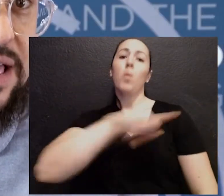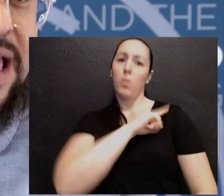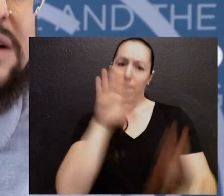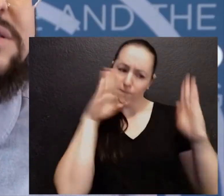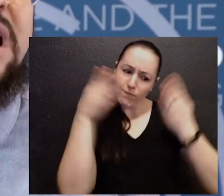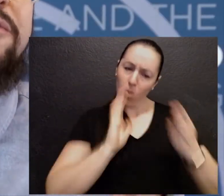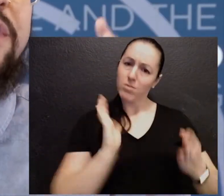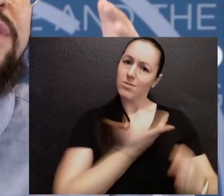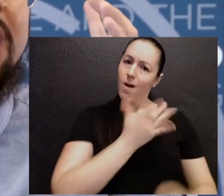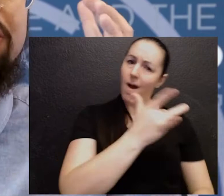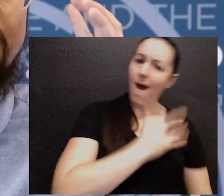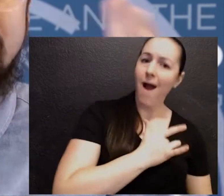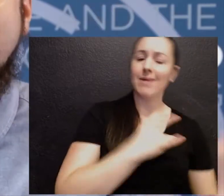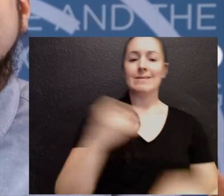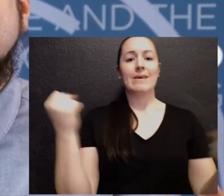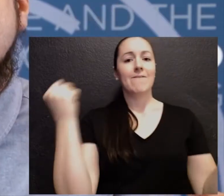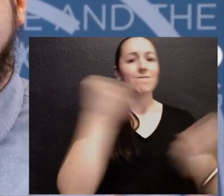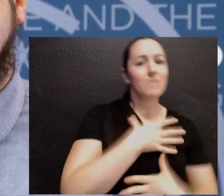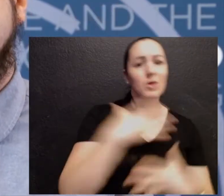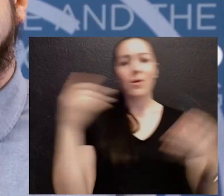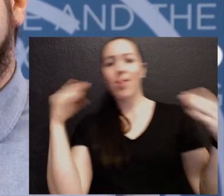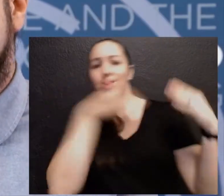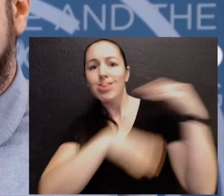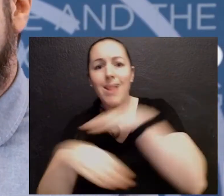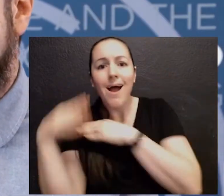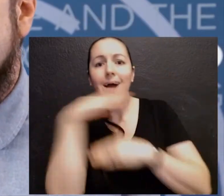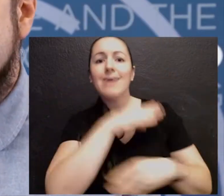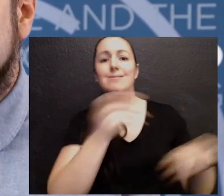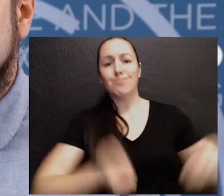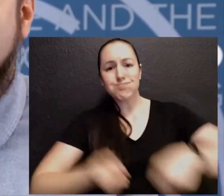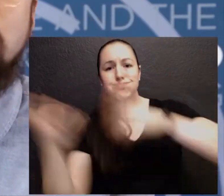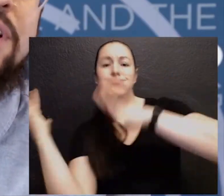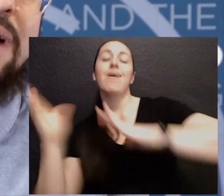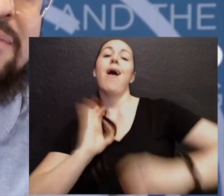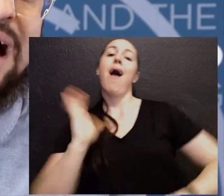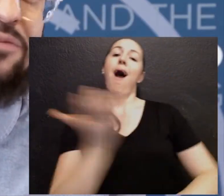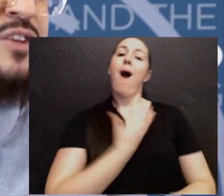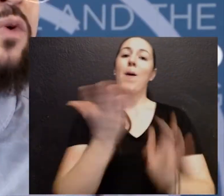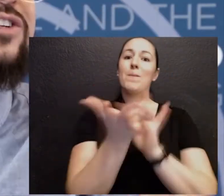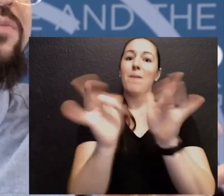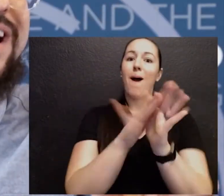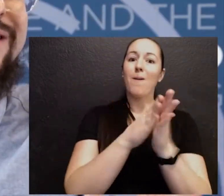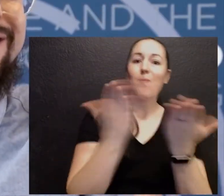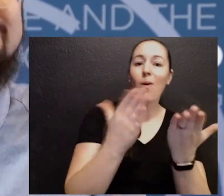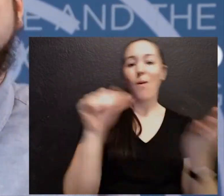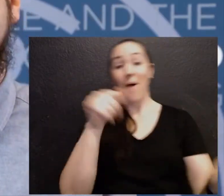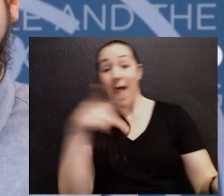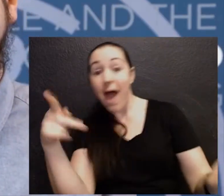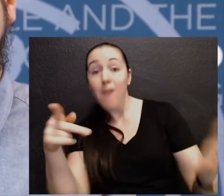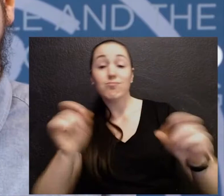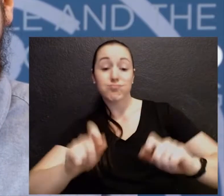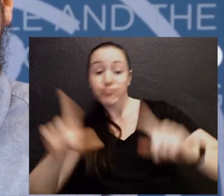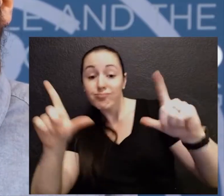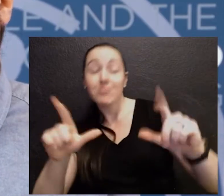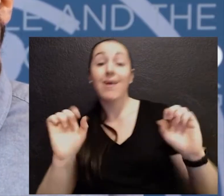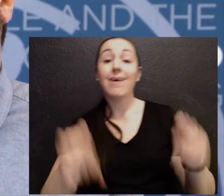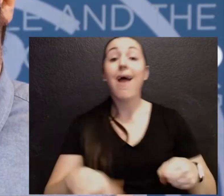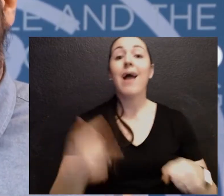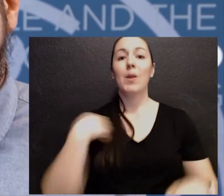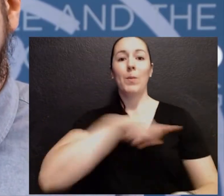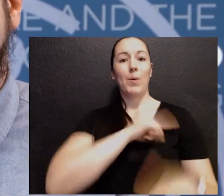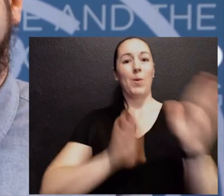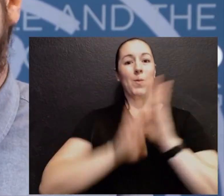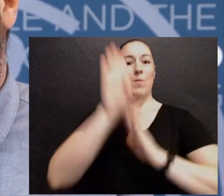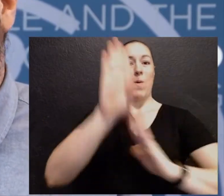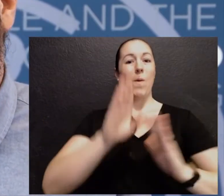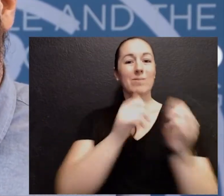hearts, cast out fear and lies from our minds. We're going to lean in, grab our Bibles, open our Bible apps. Let's worship together. Let's grow together and become more like